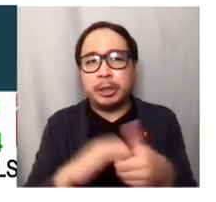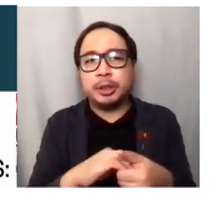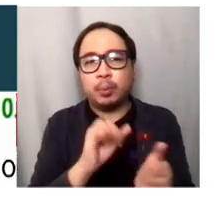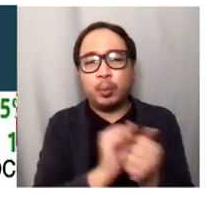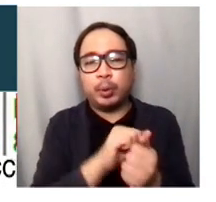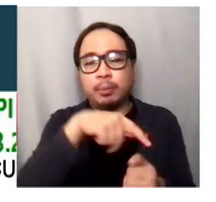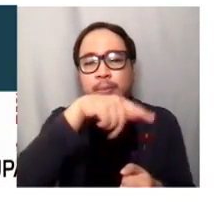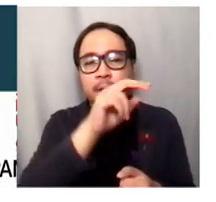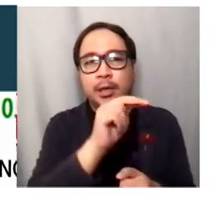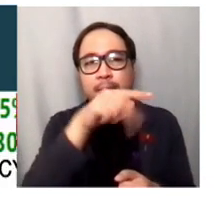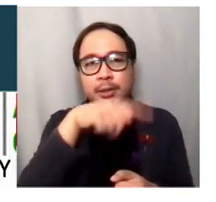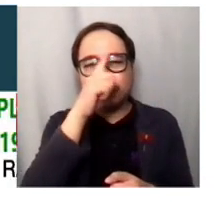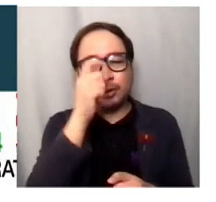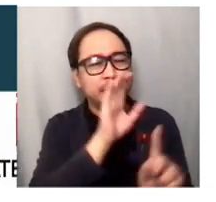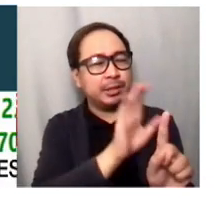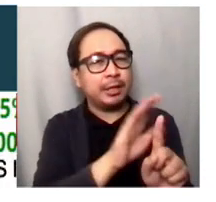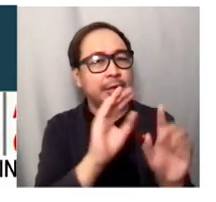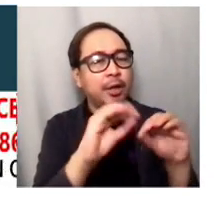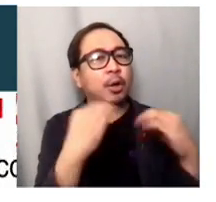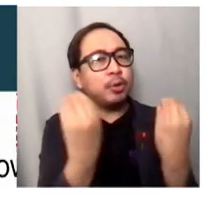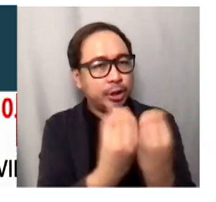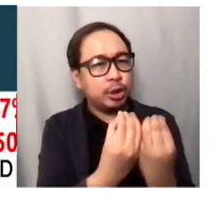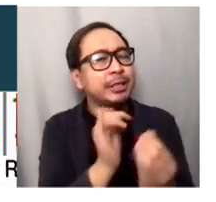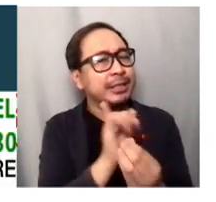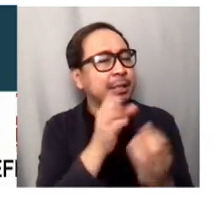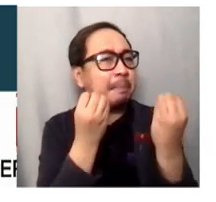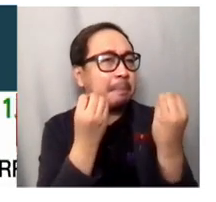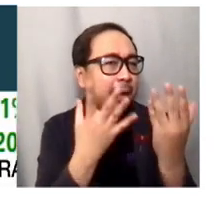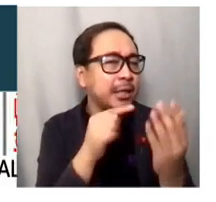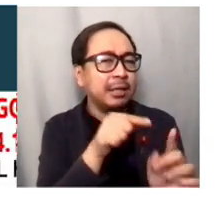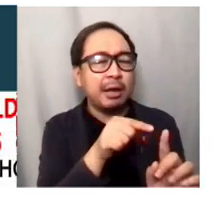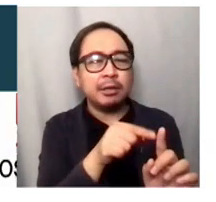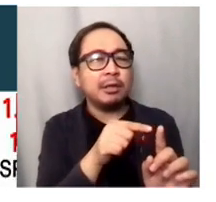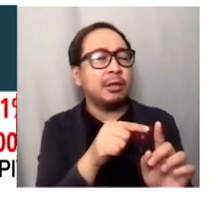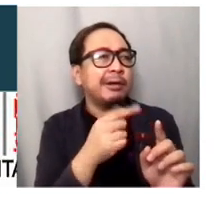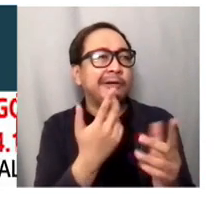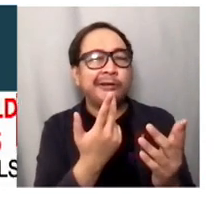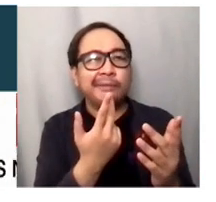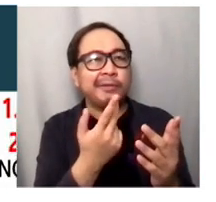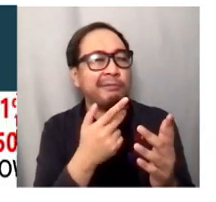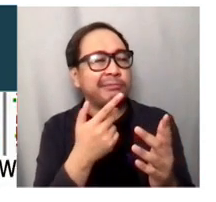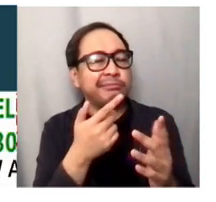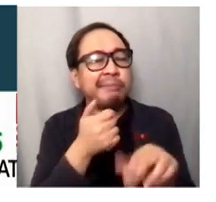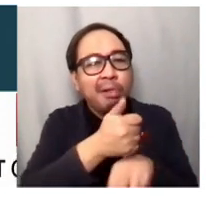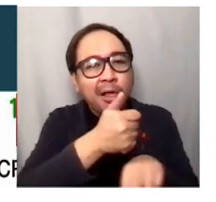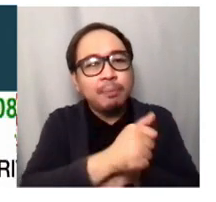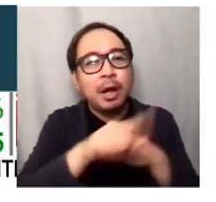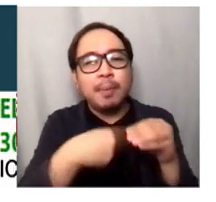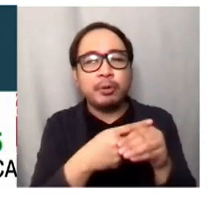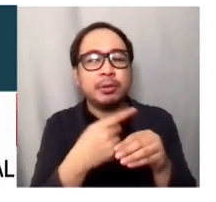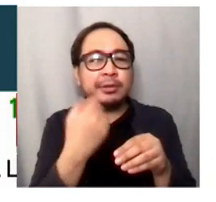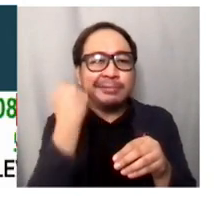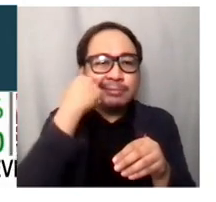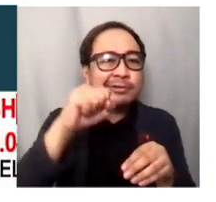considering that their organization is also facing a lot of allegations about human rights abuses, that they have